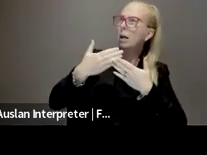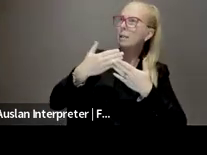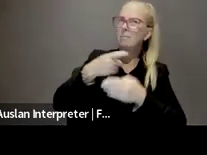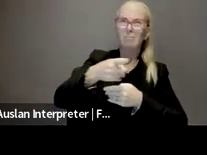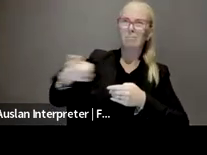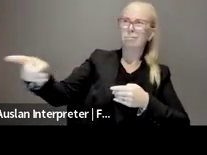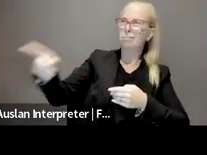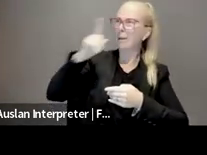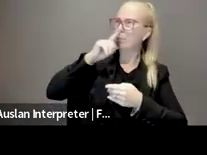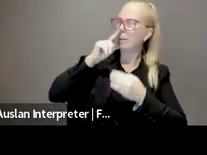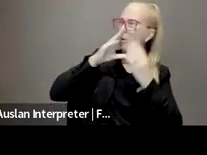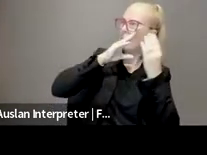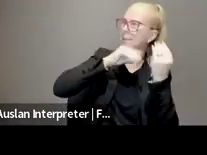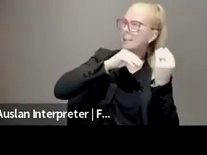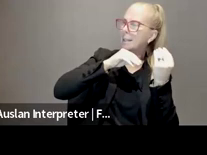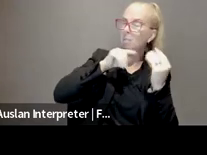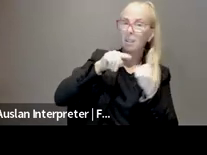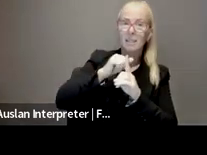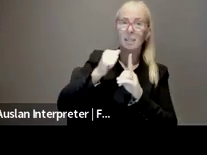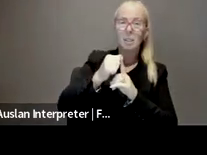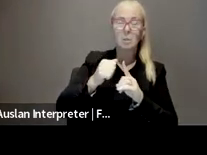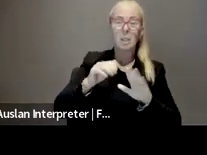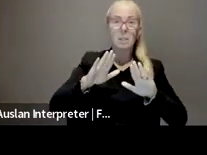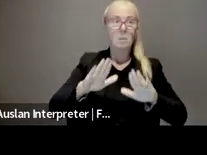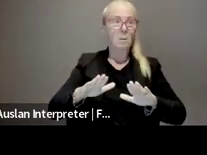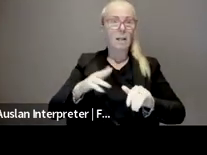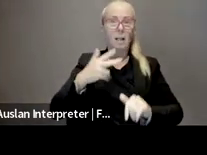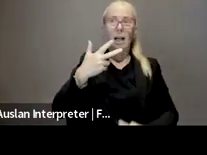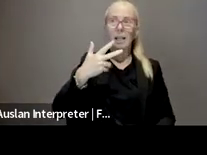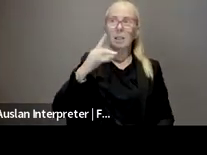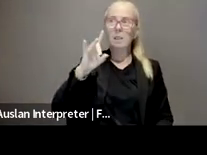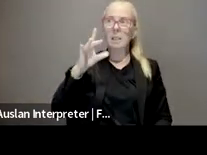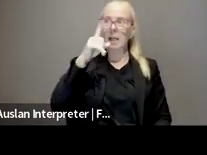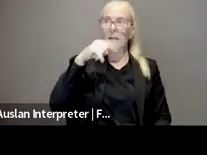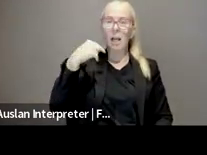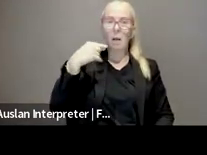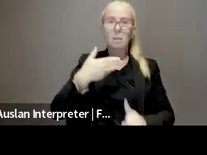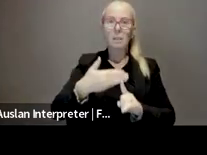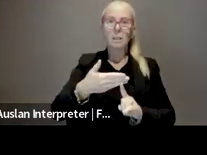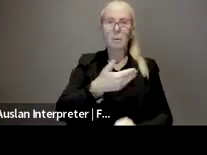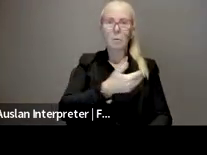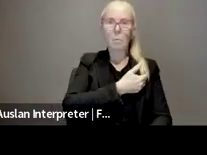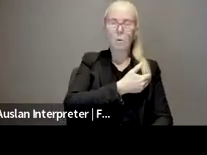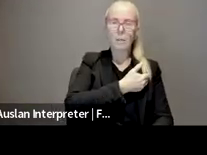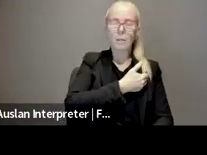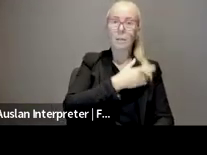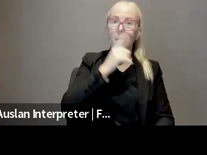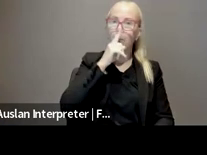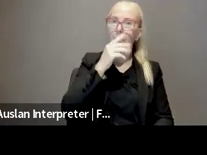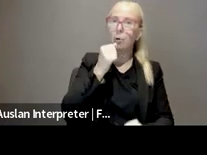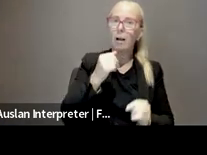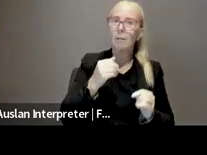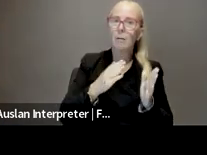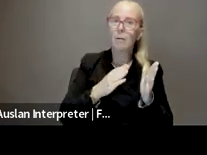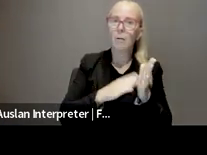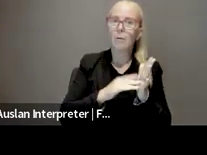have to wait for 8 to 10 hours until morning. People who have motor neuron disorders can control their computers with